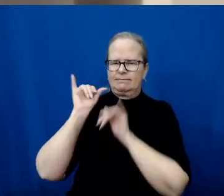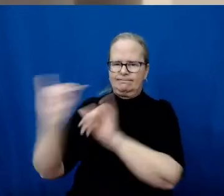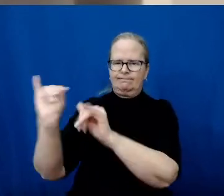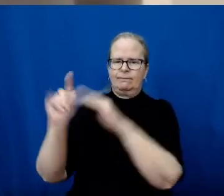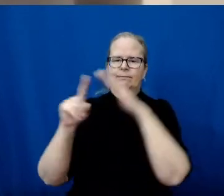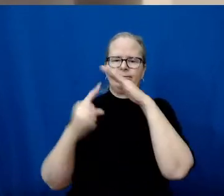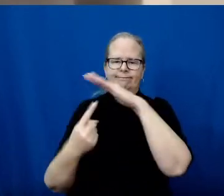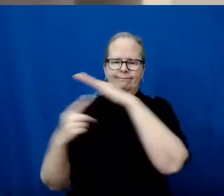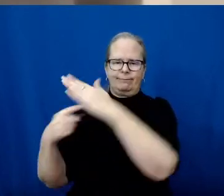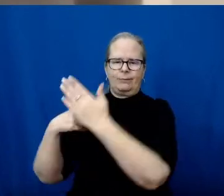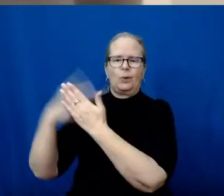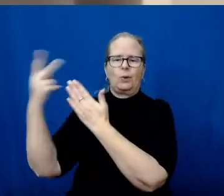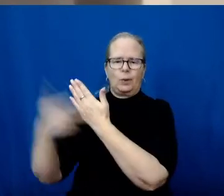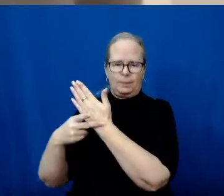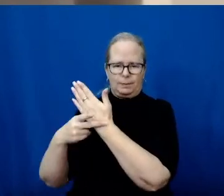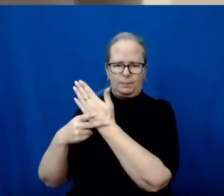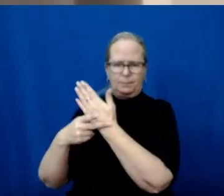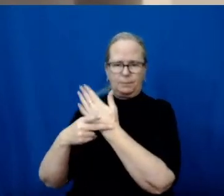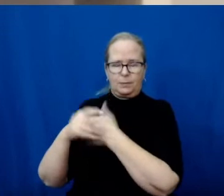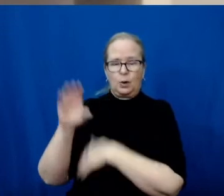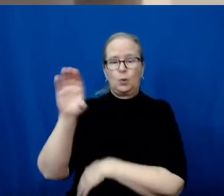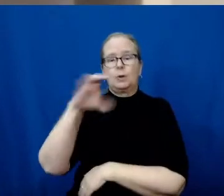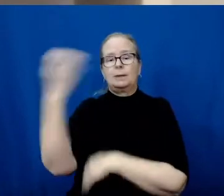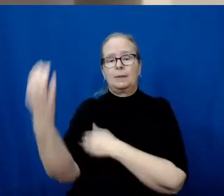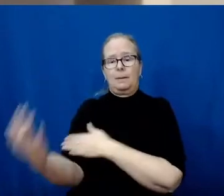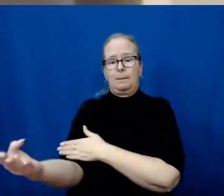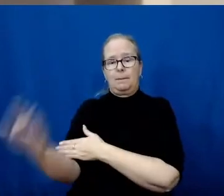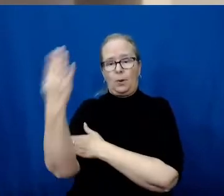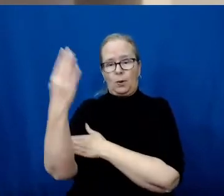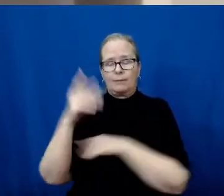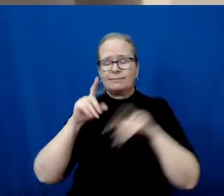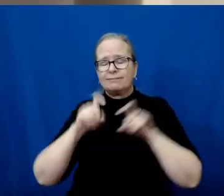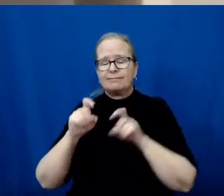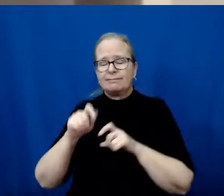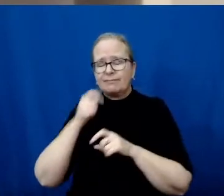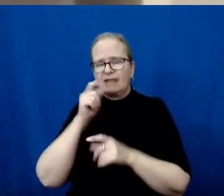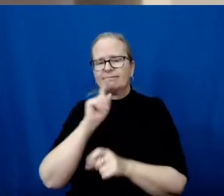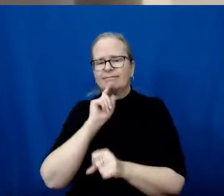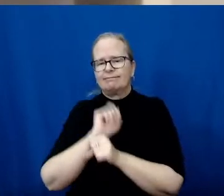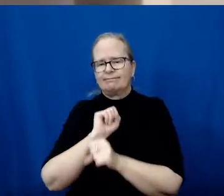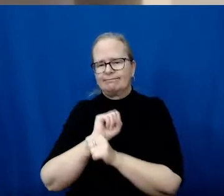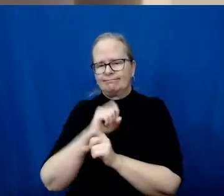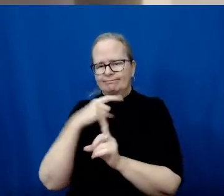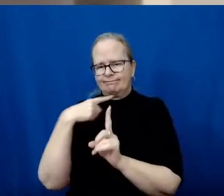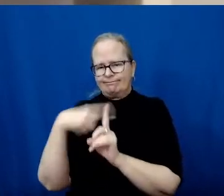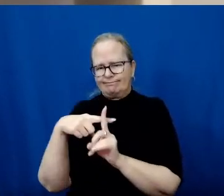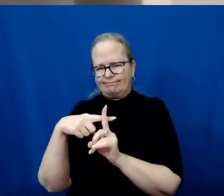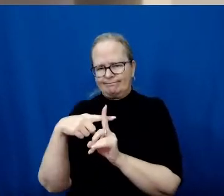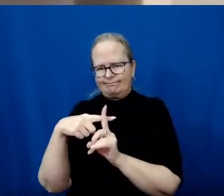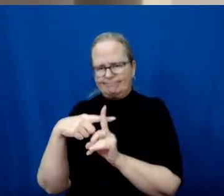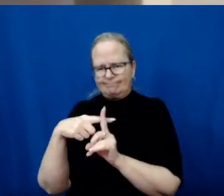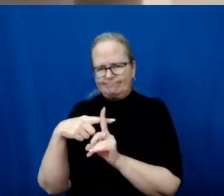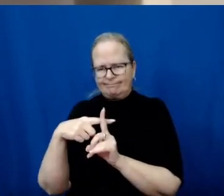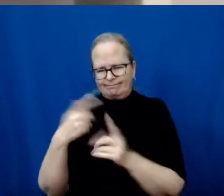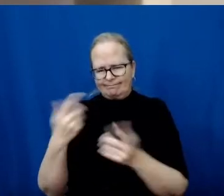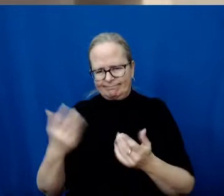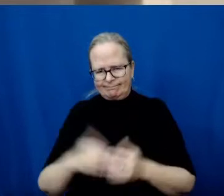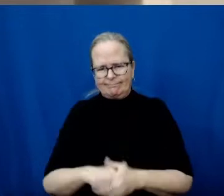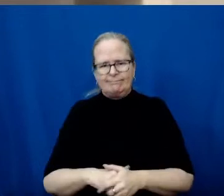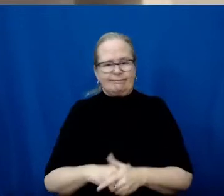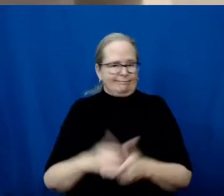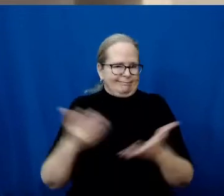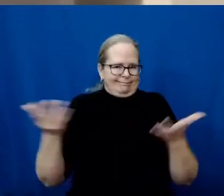on a rapid antigen test. So obviously timing was terrible in a lot of respects,